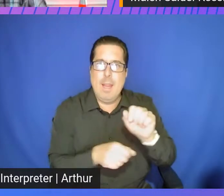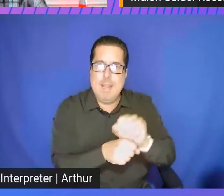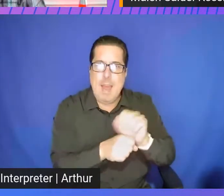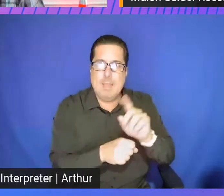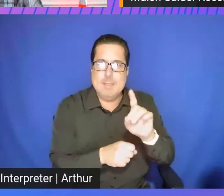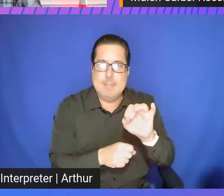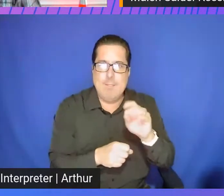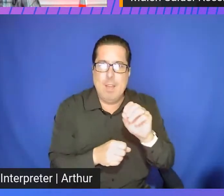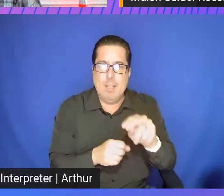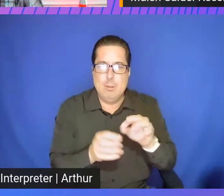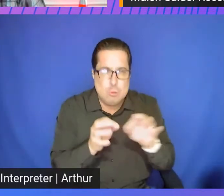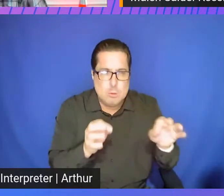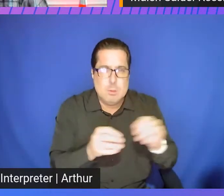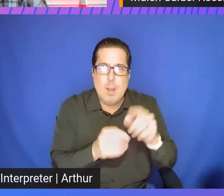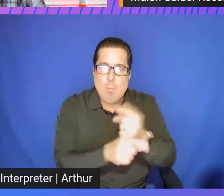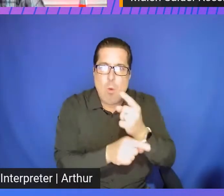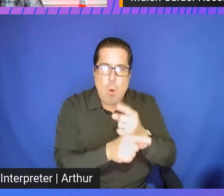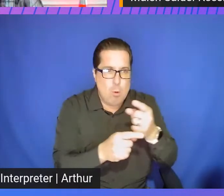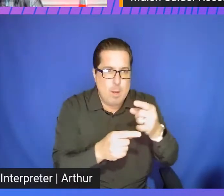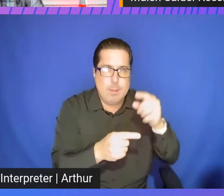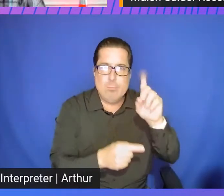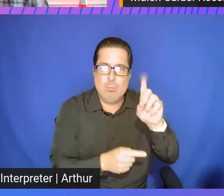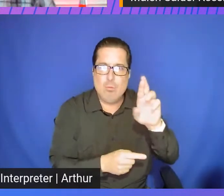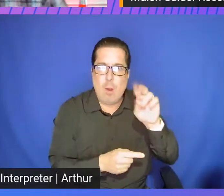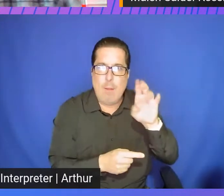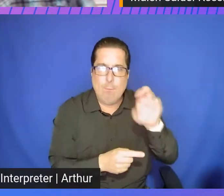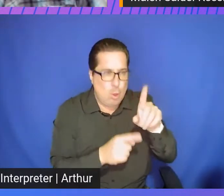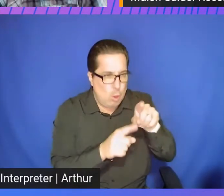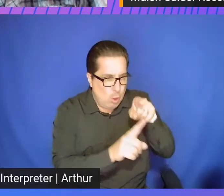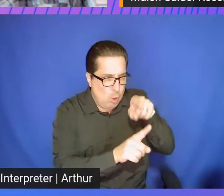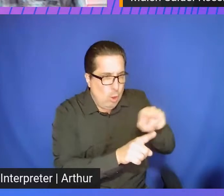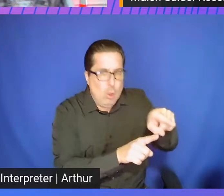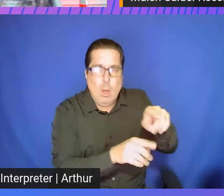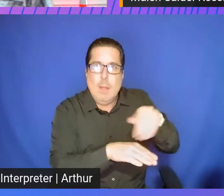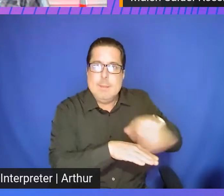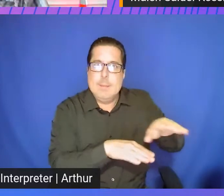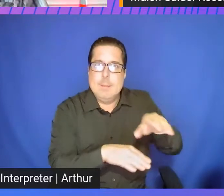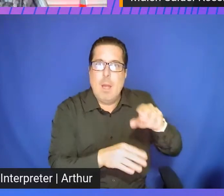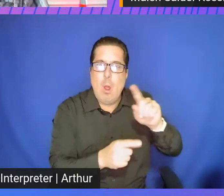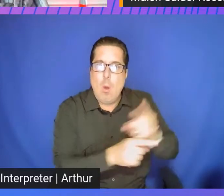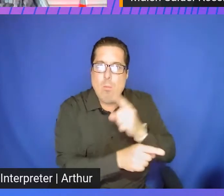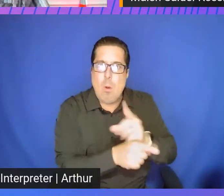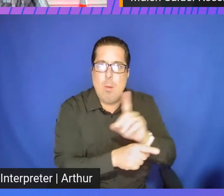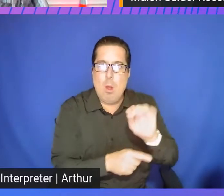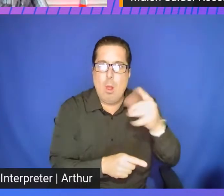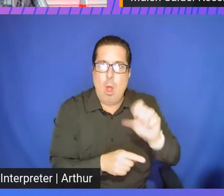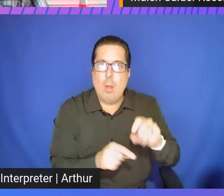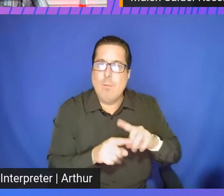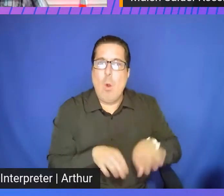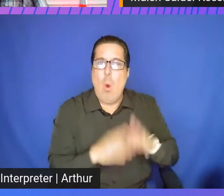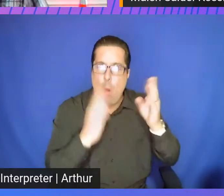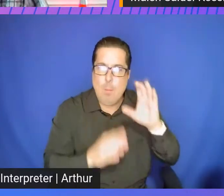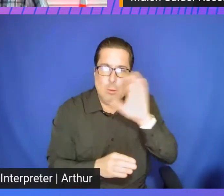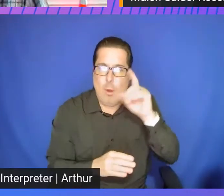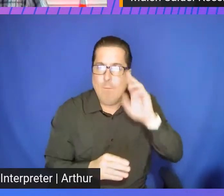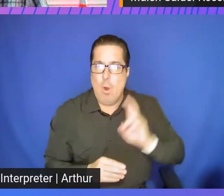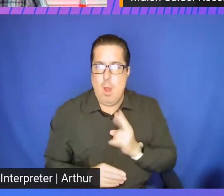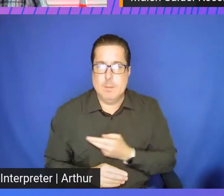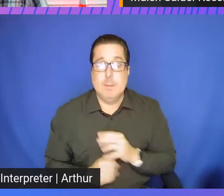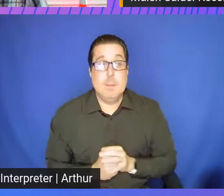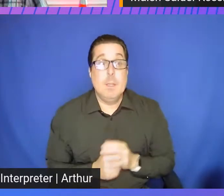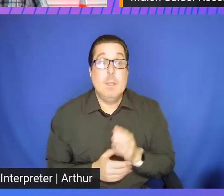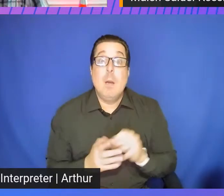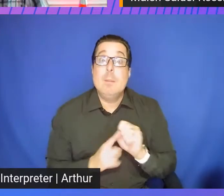appropriate driver to send those logs off to OpenSearch for us. Or in some cases, some teams